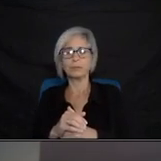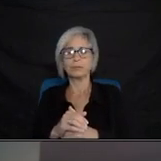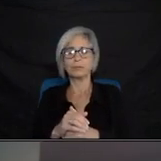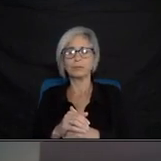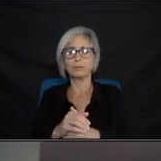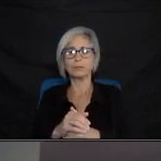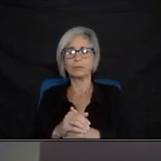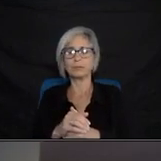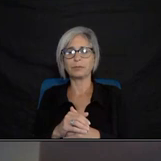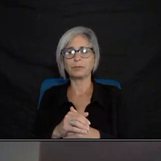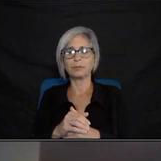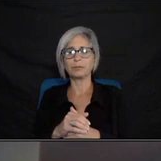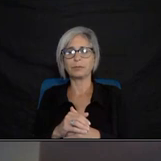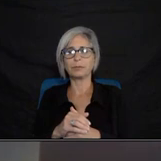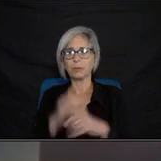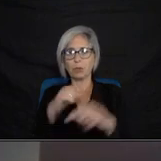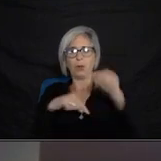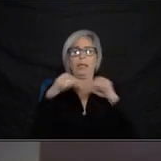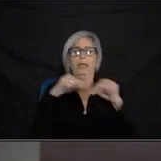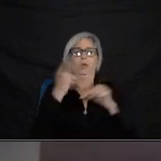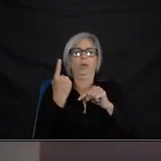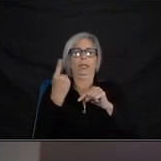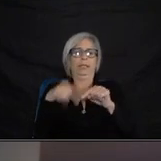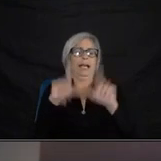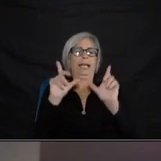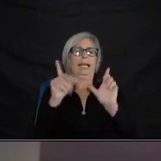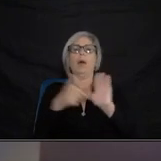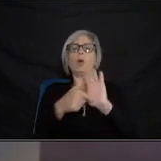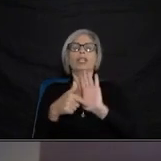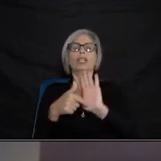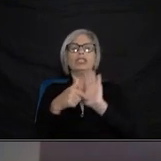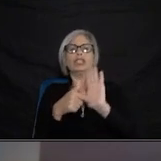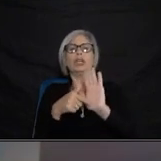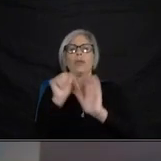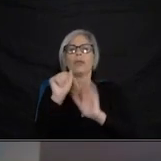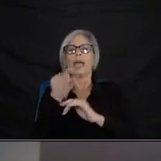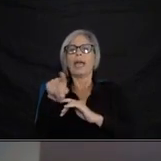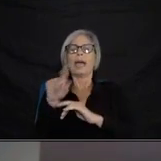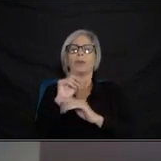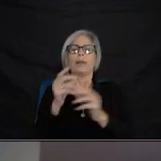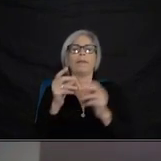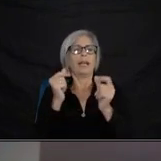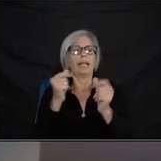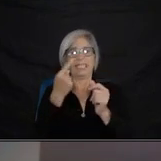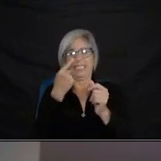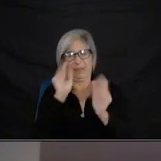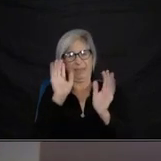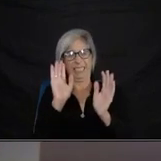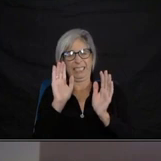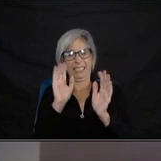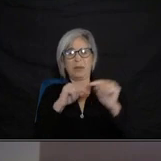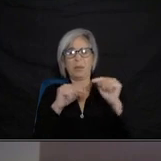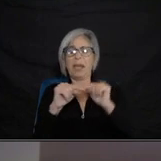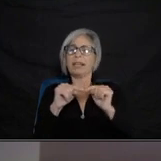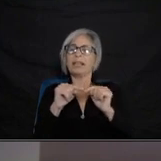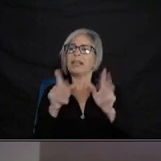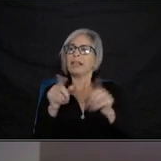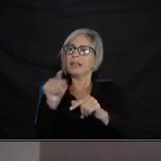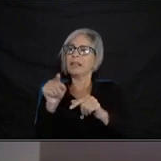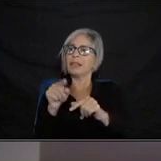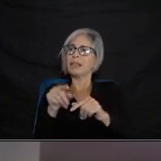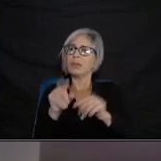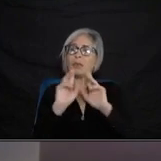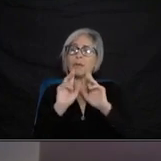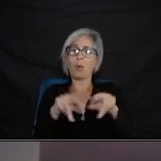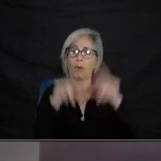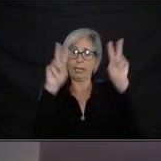So no, go back one slide. I wanted to show the app real quick, if you don't mind. So again, we go back to the report issue tab